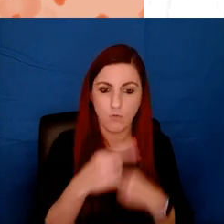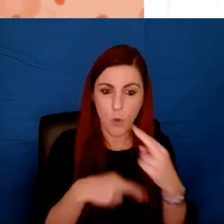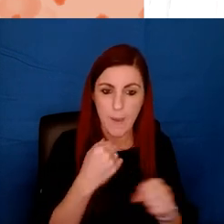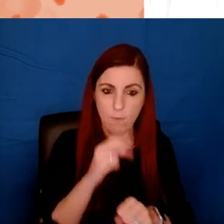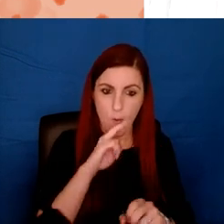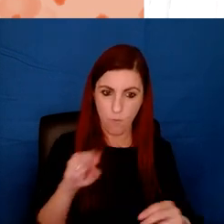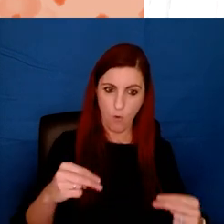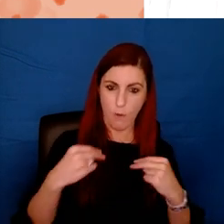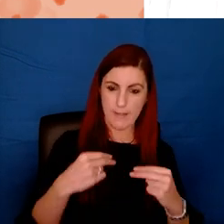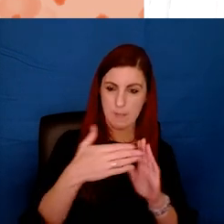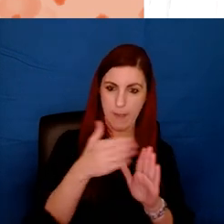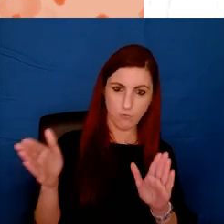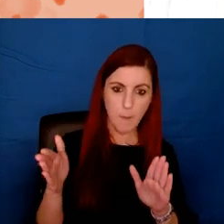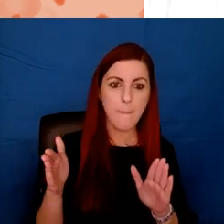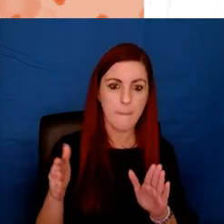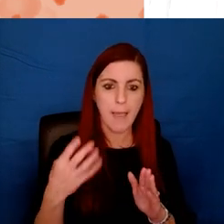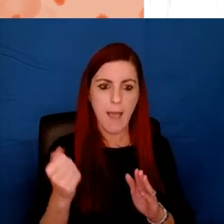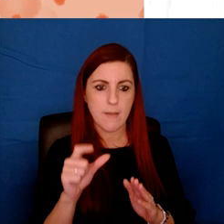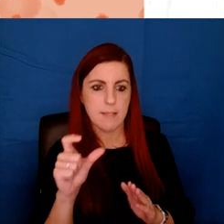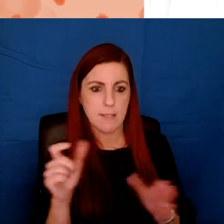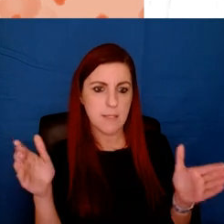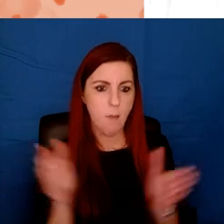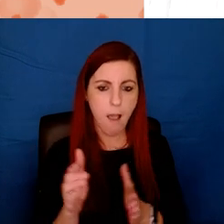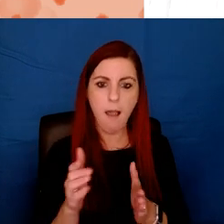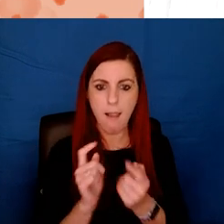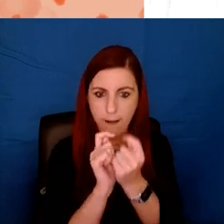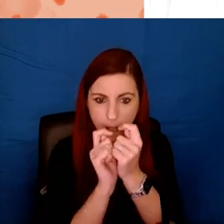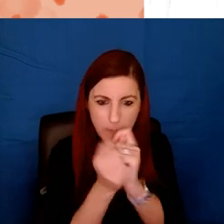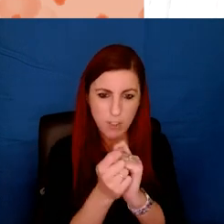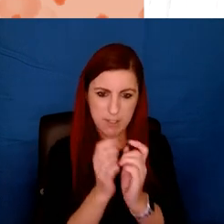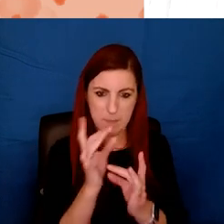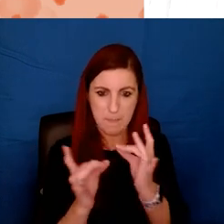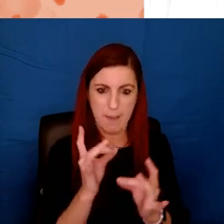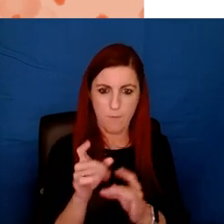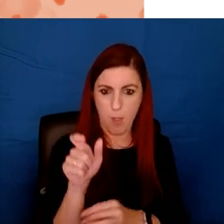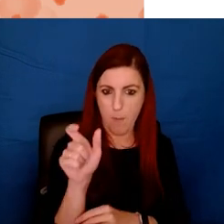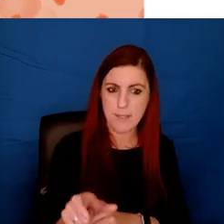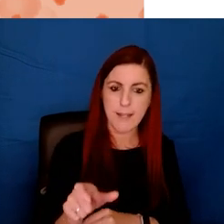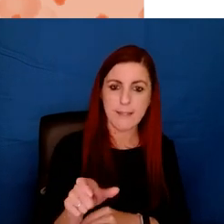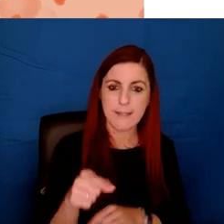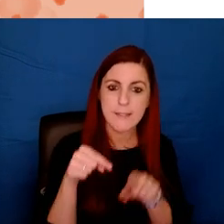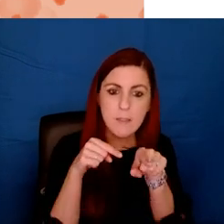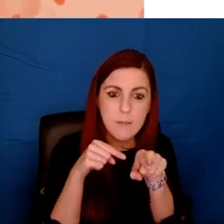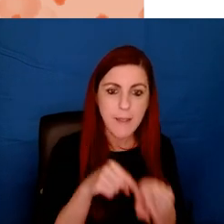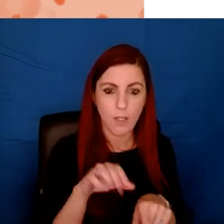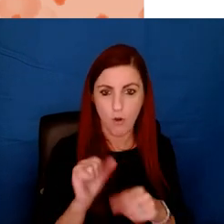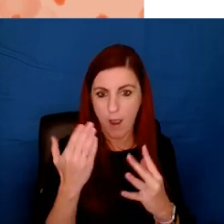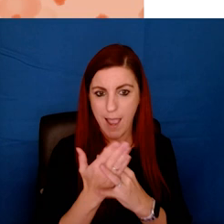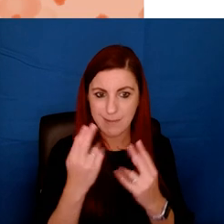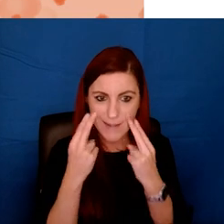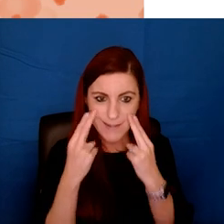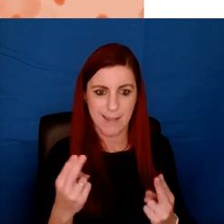spectrum disorder, can there be really kind of small accommodations made if you, again, depending on your access needs,